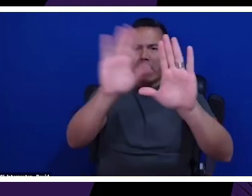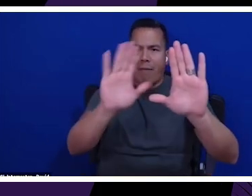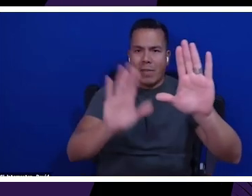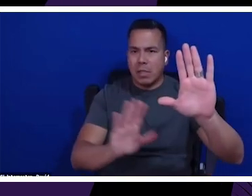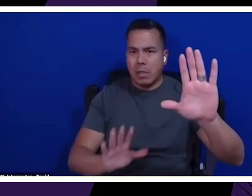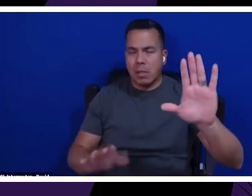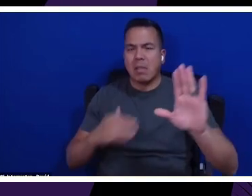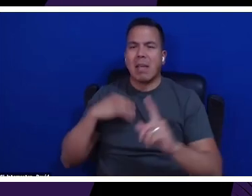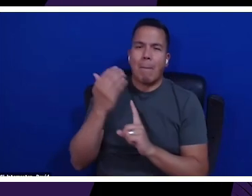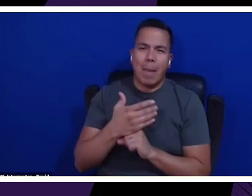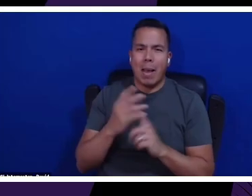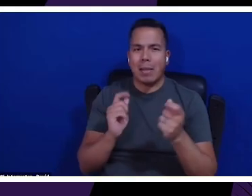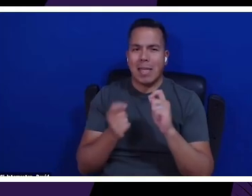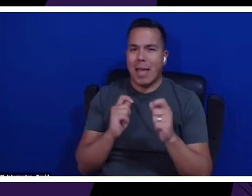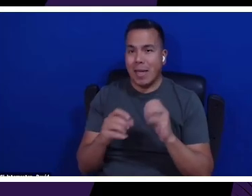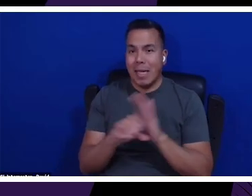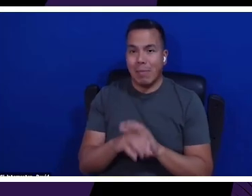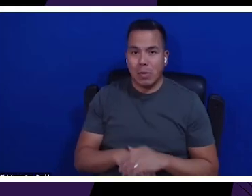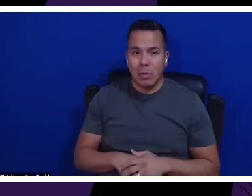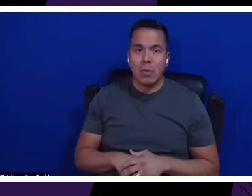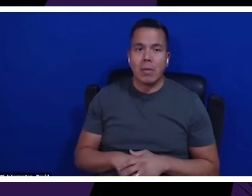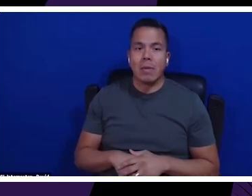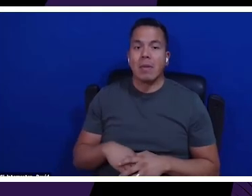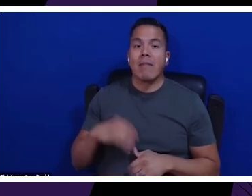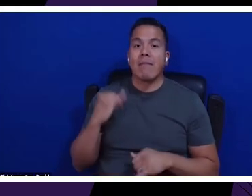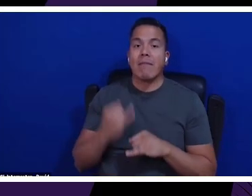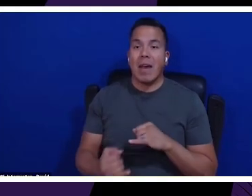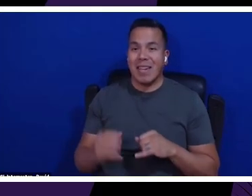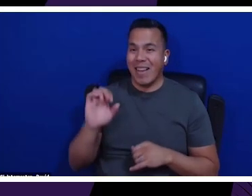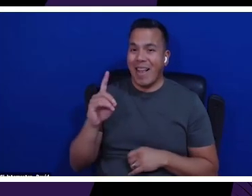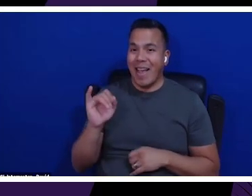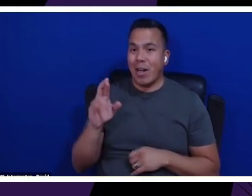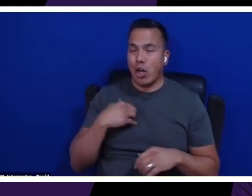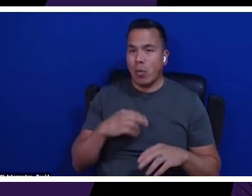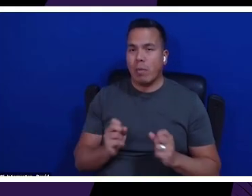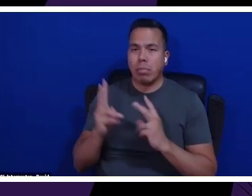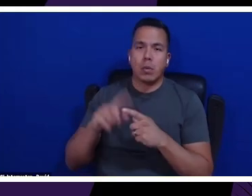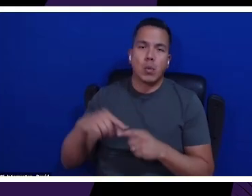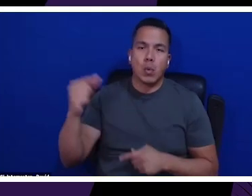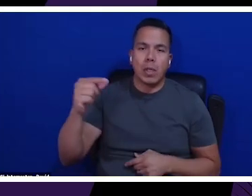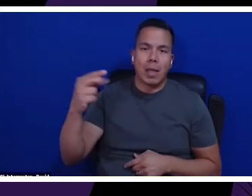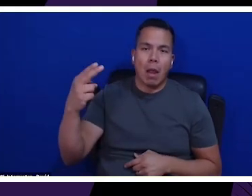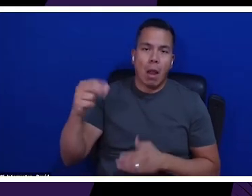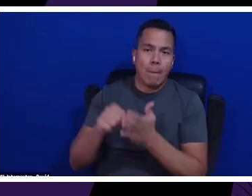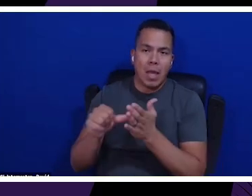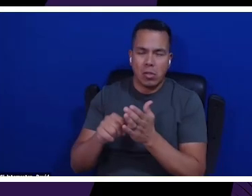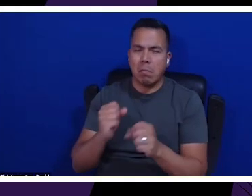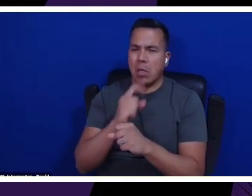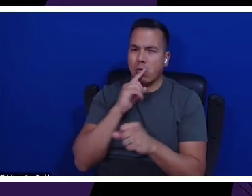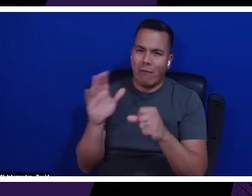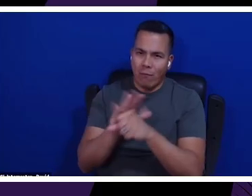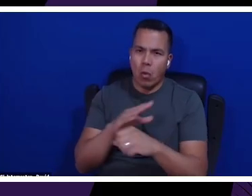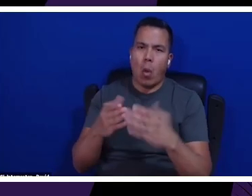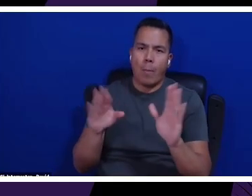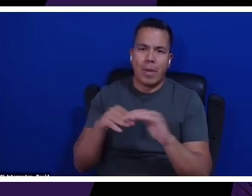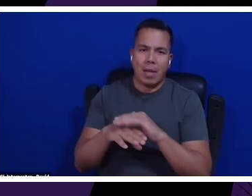and edit images. Finally, we hosted our editor on GitHub pages to make it fully open access. Each collages can